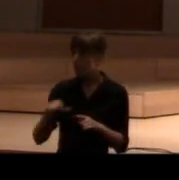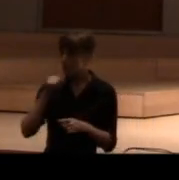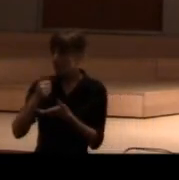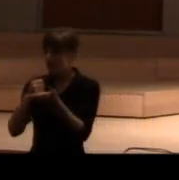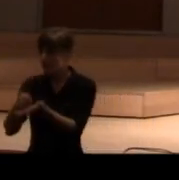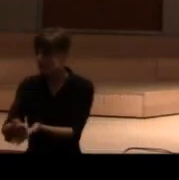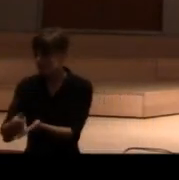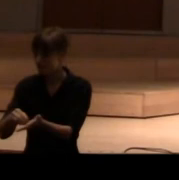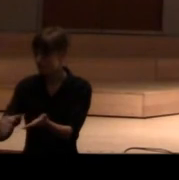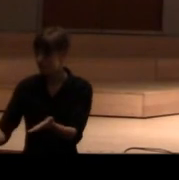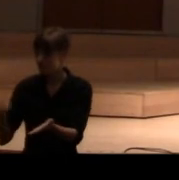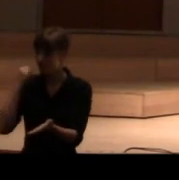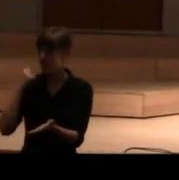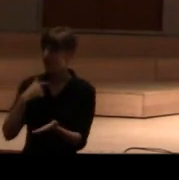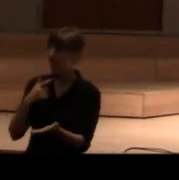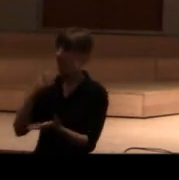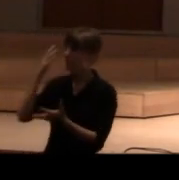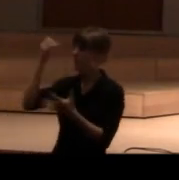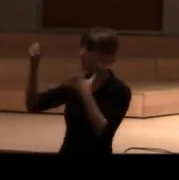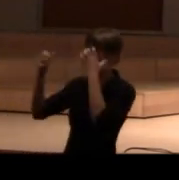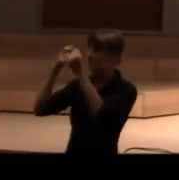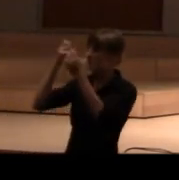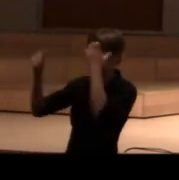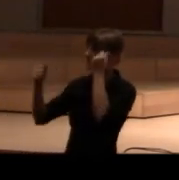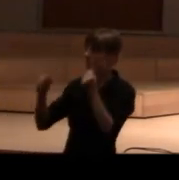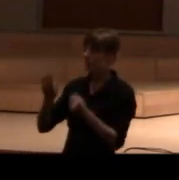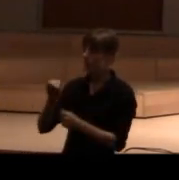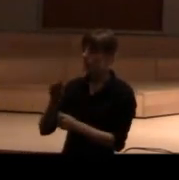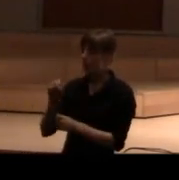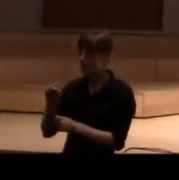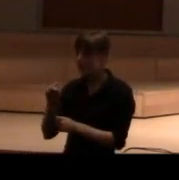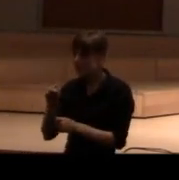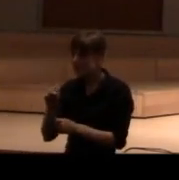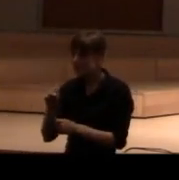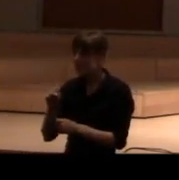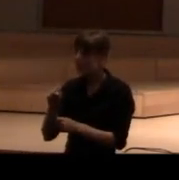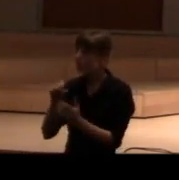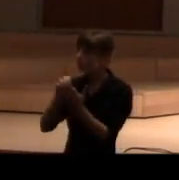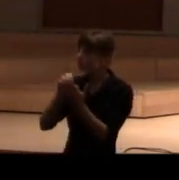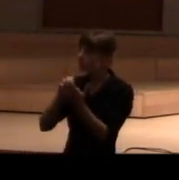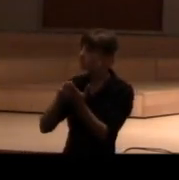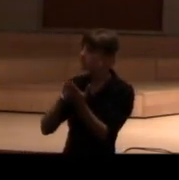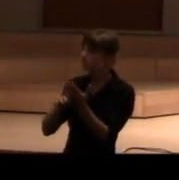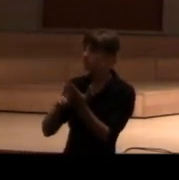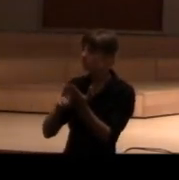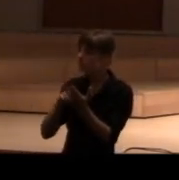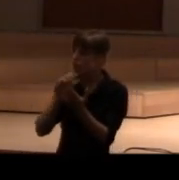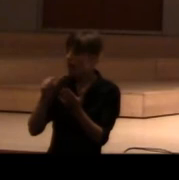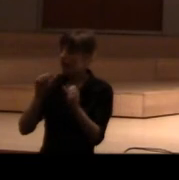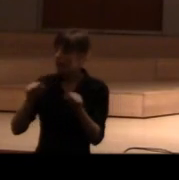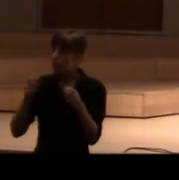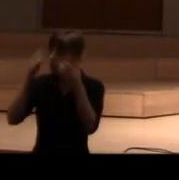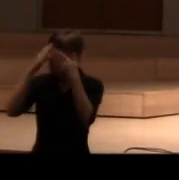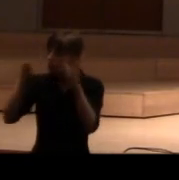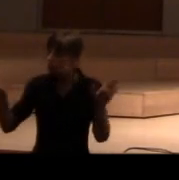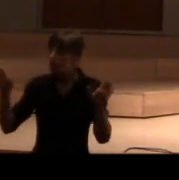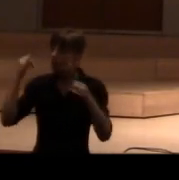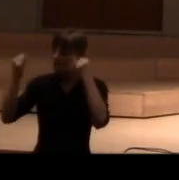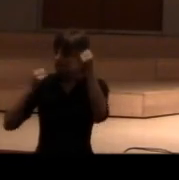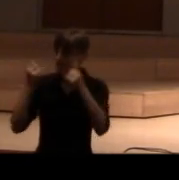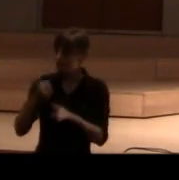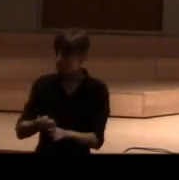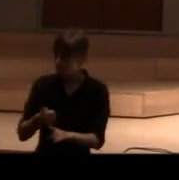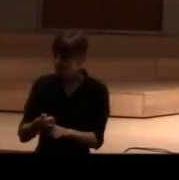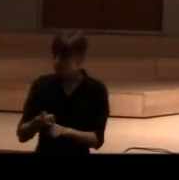favors if they're only able to memorize forms, and they're not able to come up with ideas. My friend Priya Ganesan gave a speech at the conference I